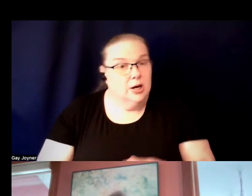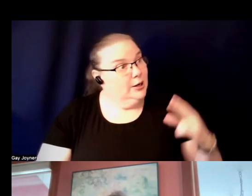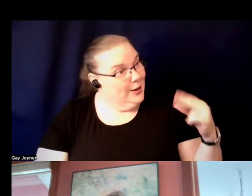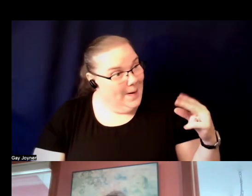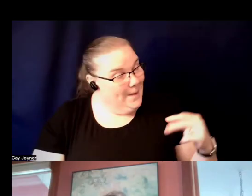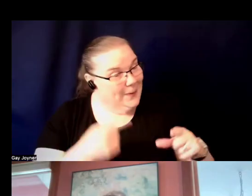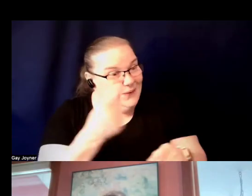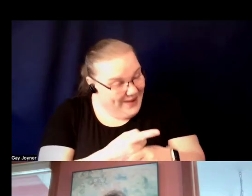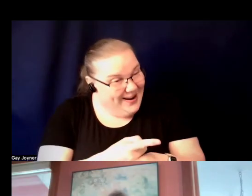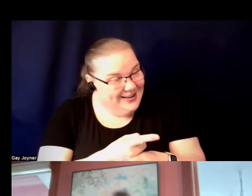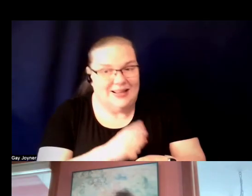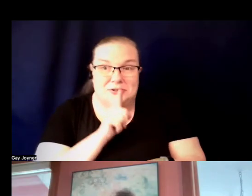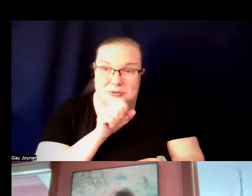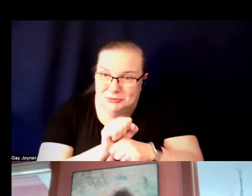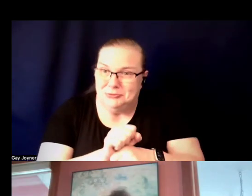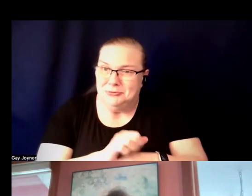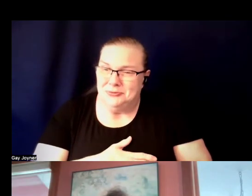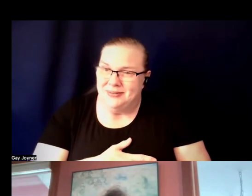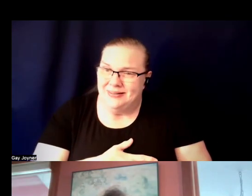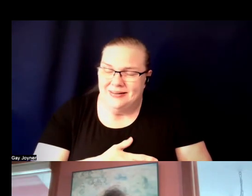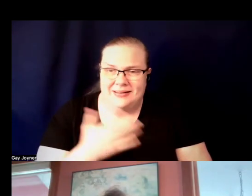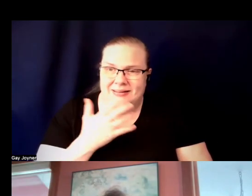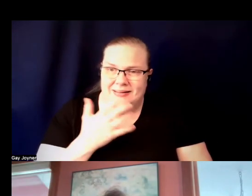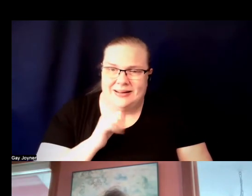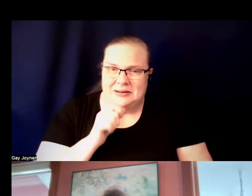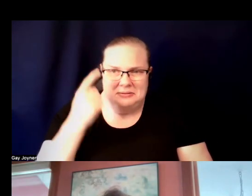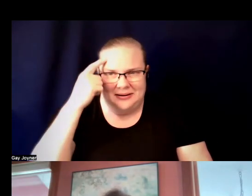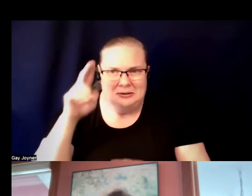that is definitely true. Yeah.